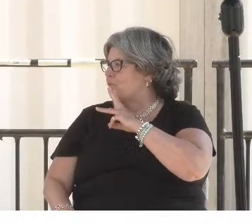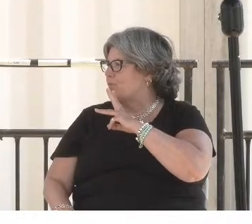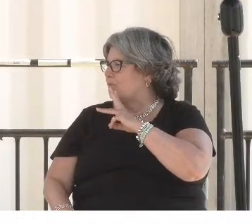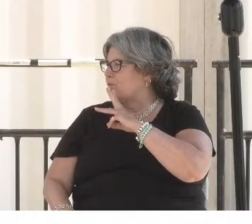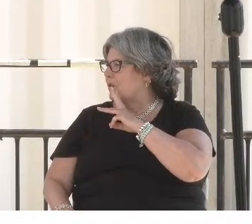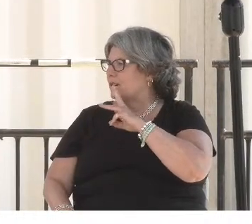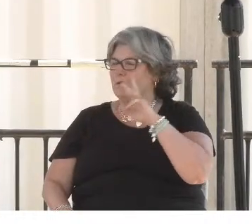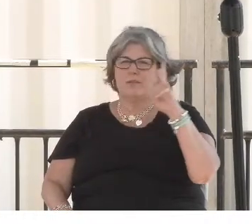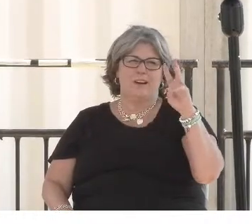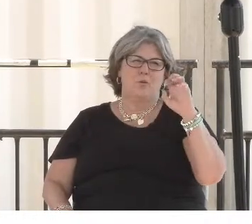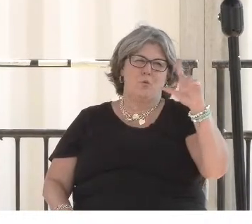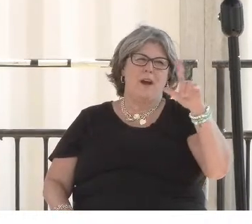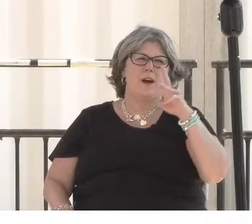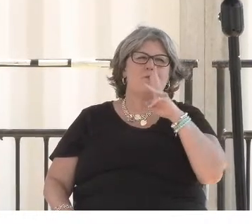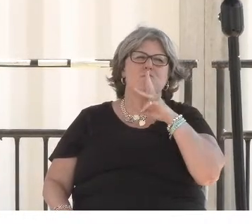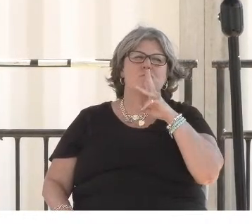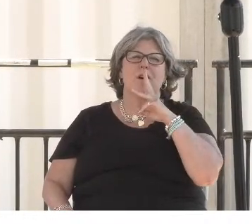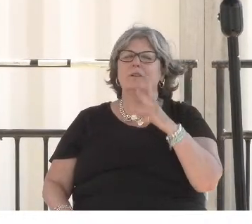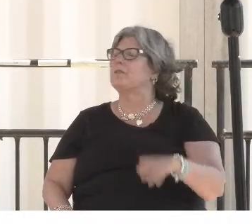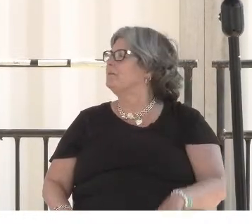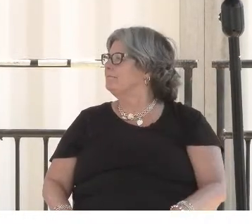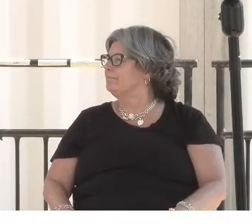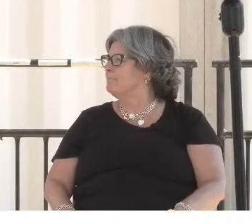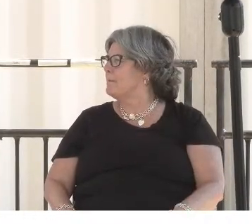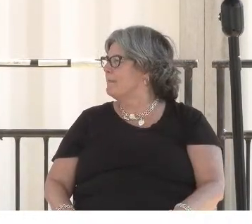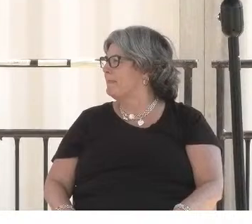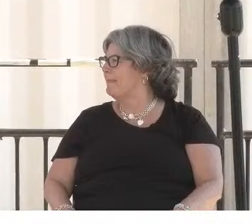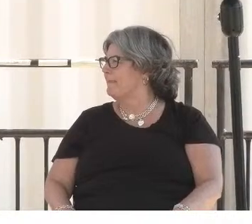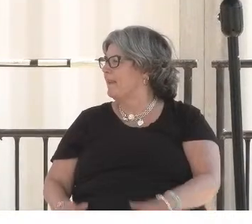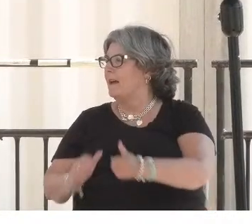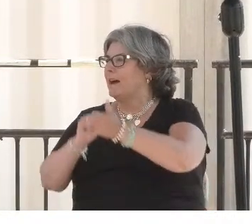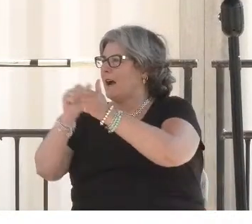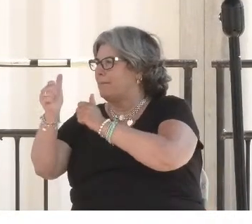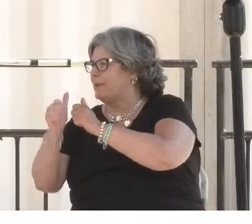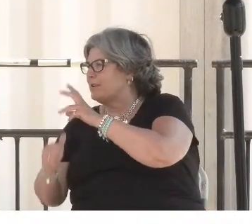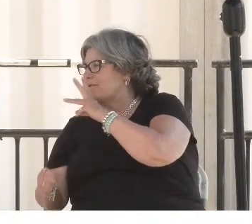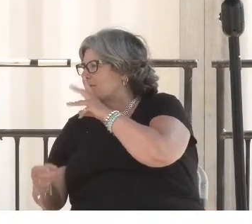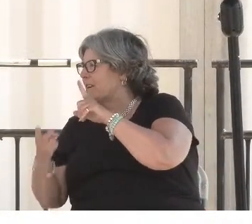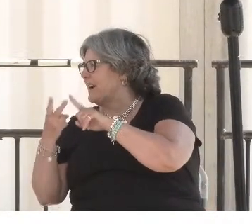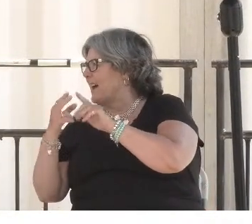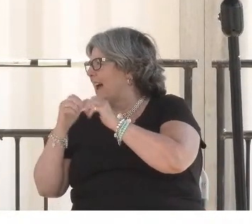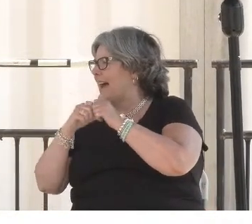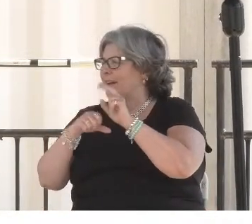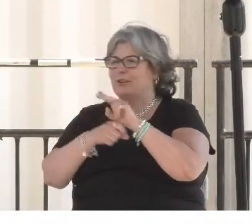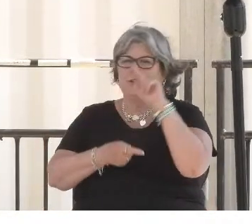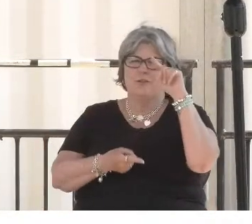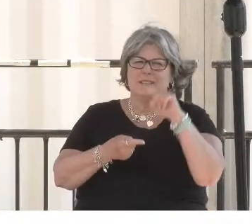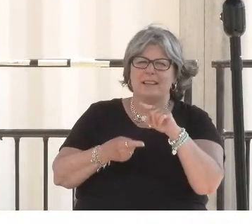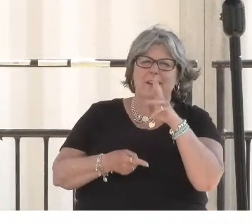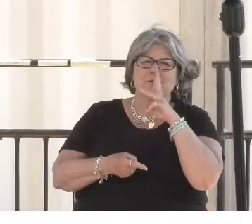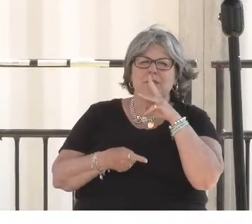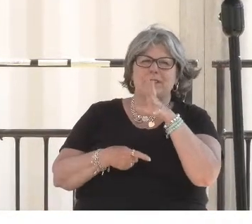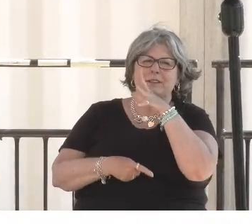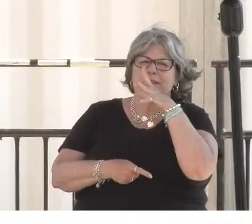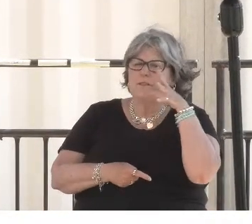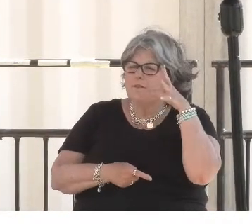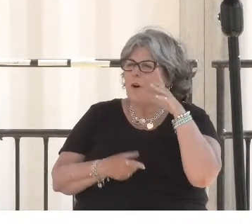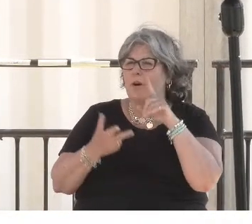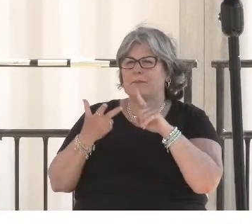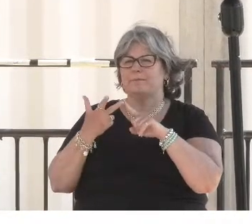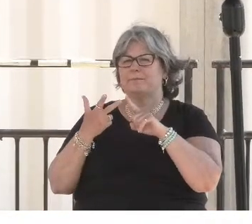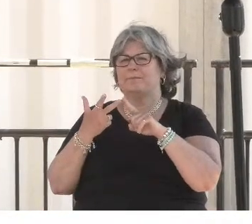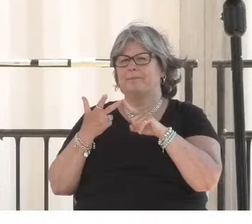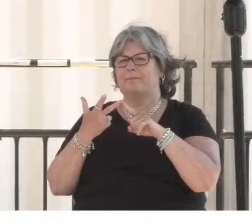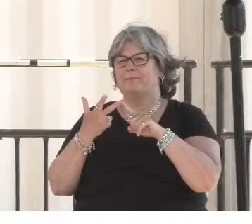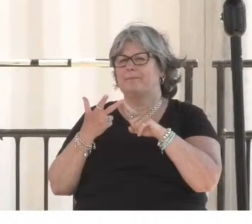a well to irrigate our vineyards. So there's competition for that water. There's how do we use less of that and still farm a crop? The other thing we're doing,